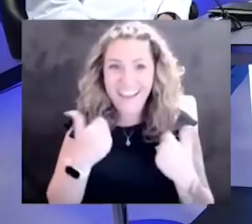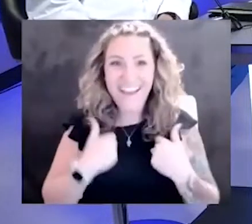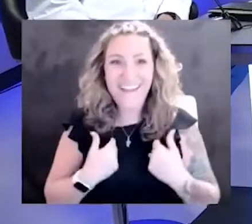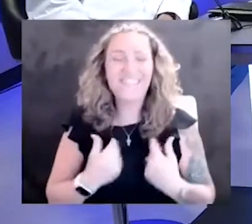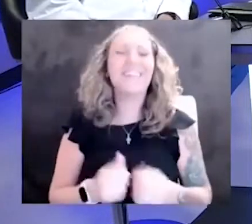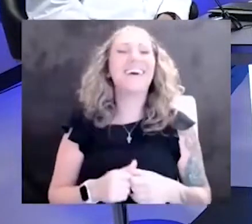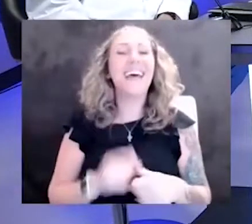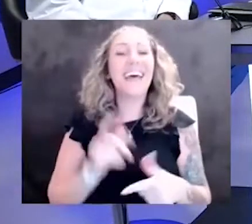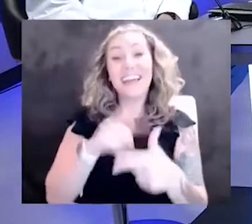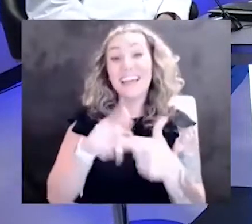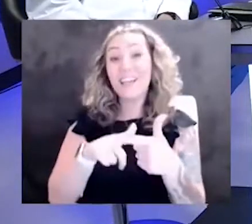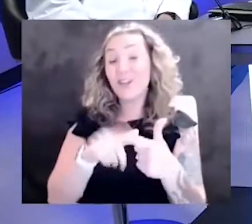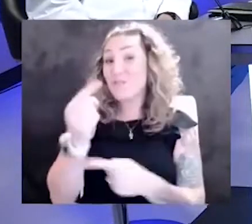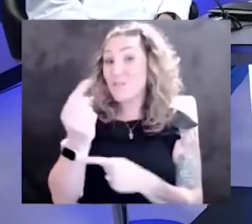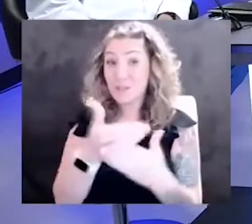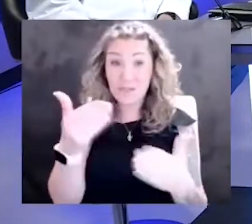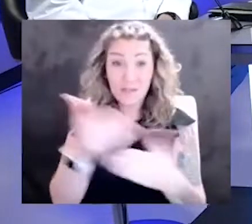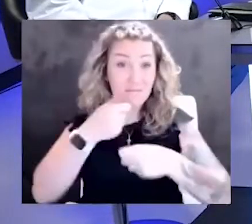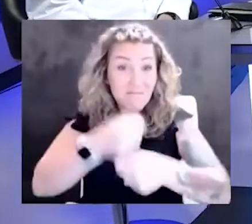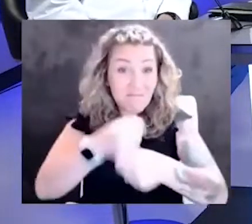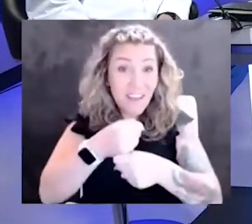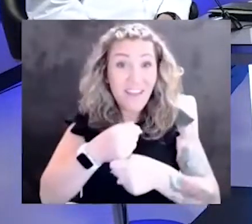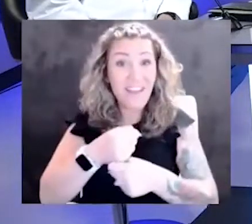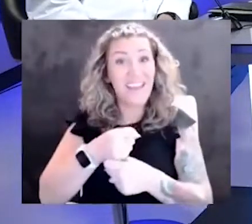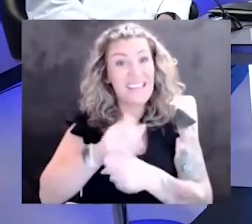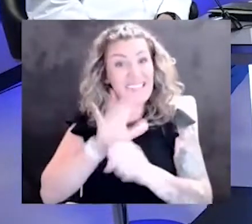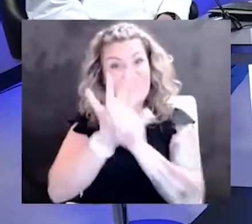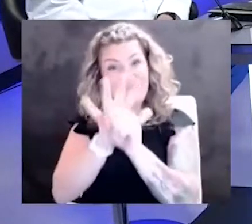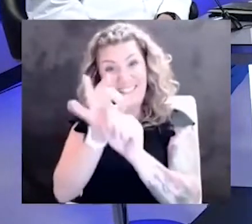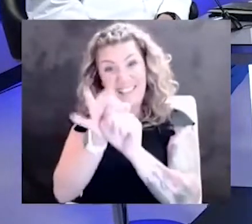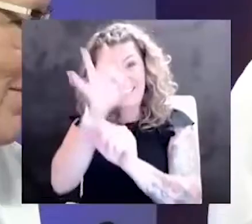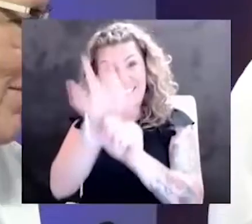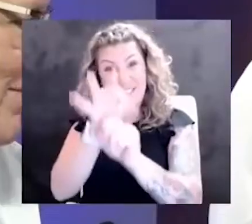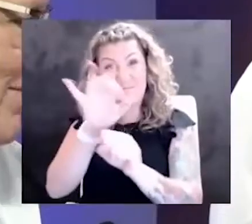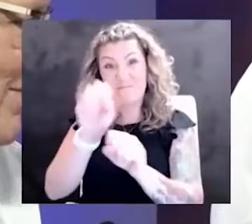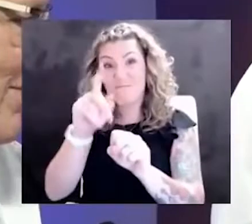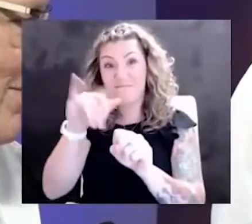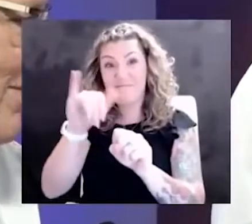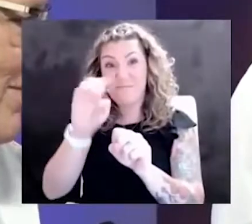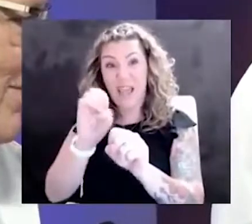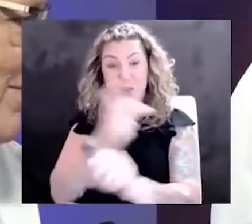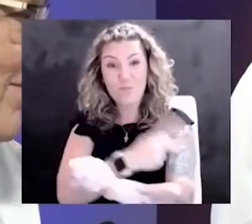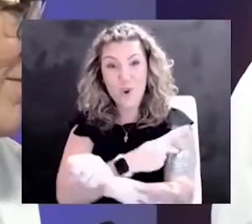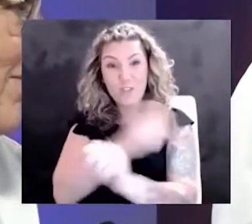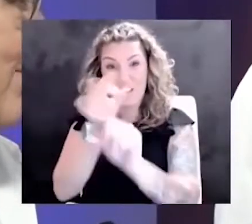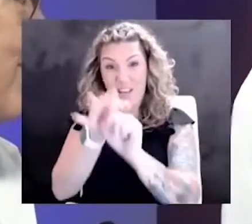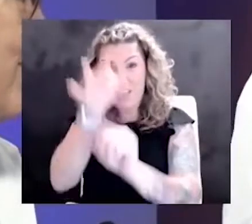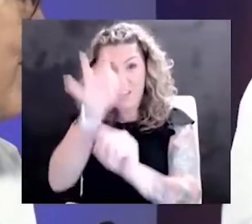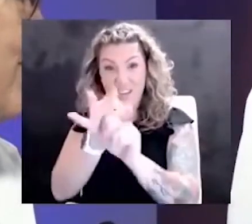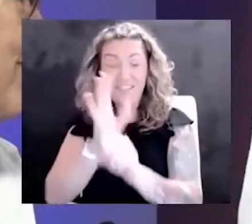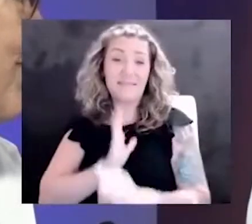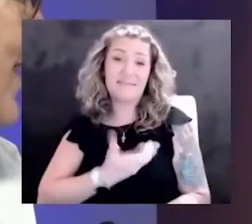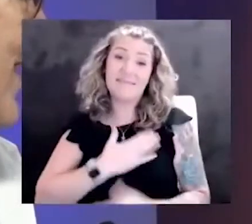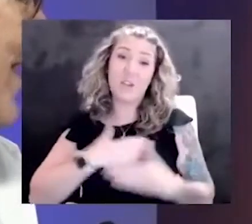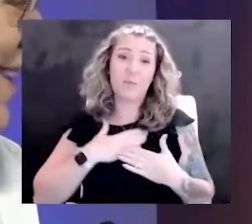first things you produce is a spike protein. Thank you for doing that. Oh, you're welcome. No, it's our pleasure. It's not brain